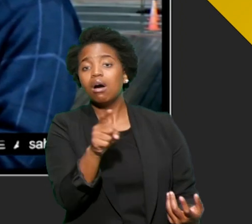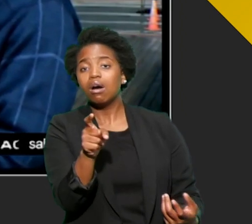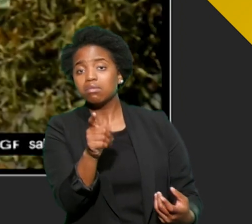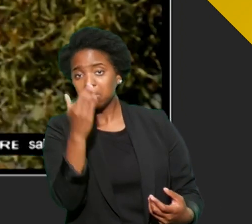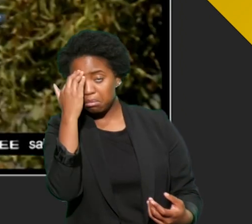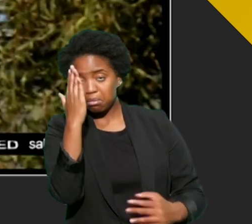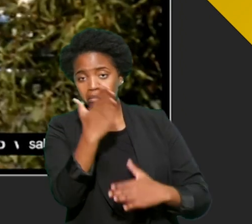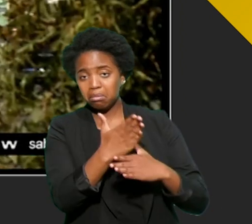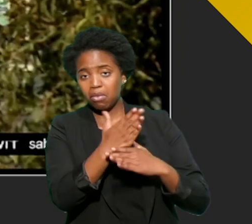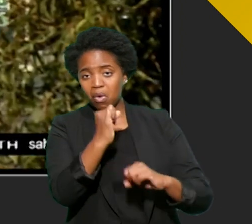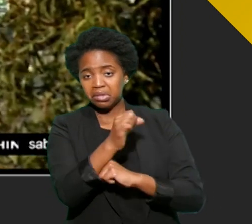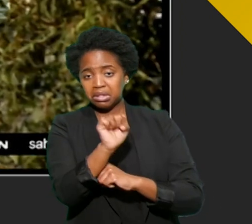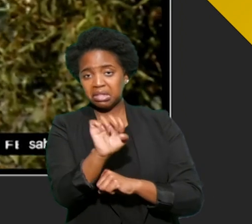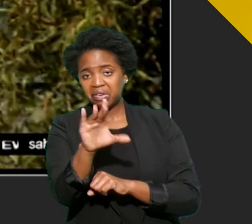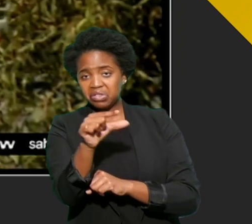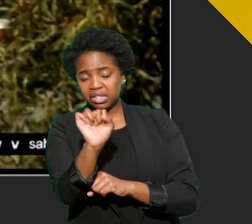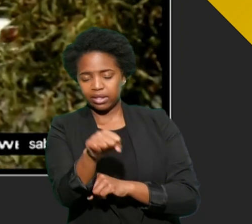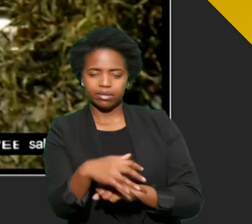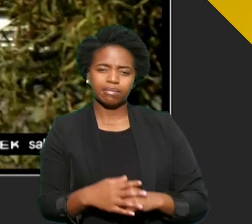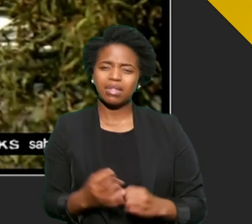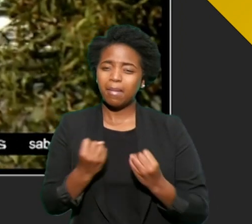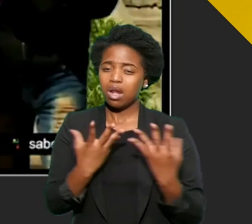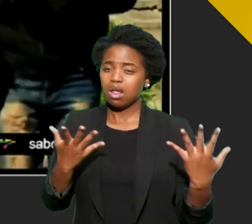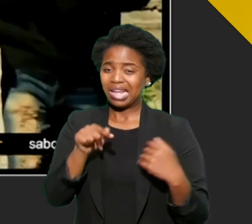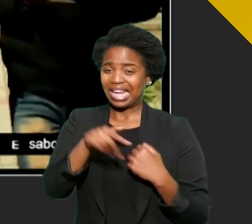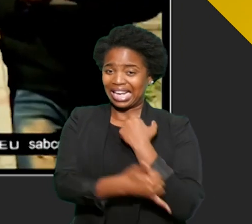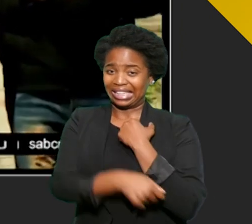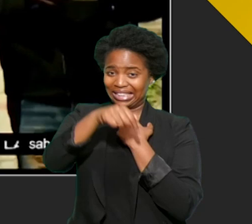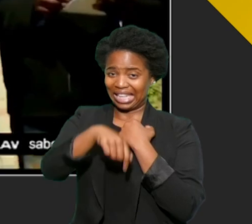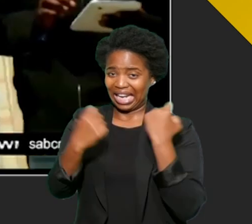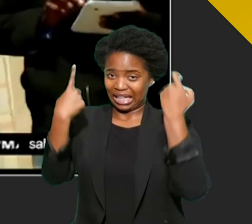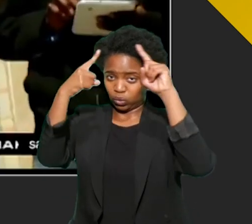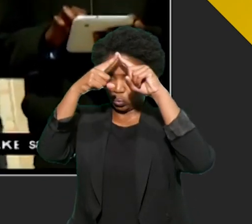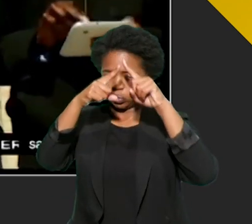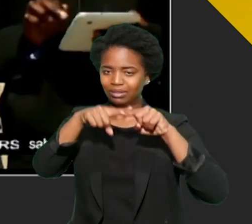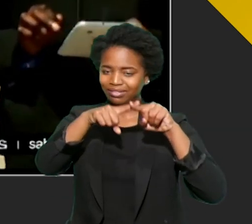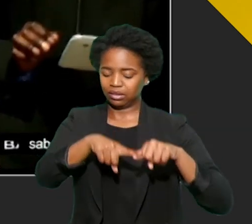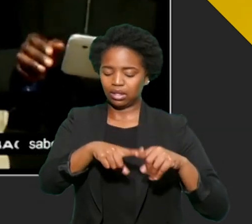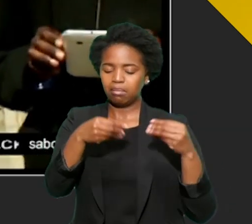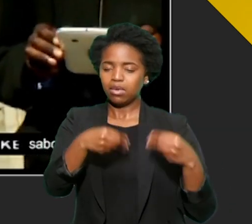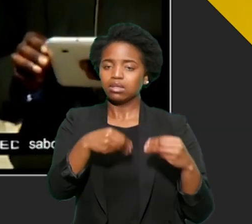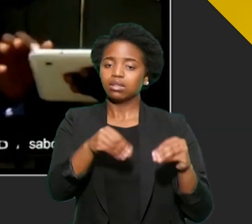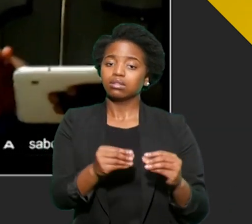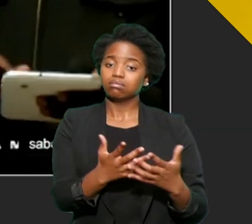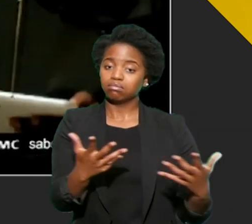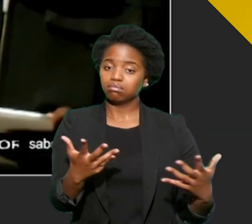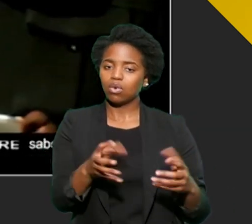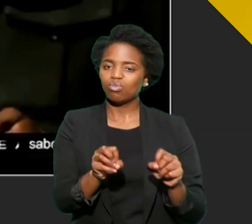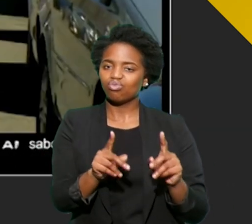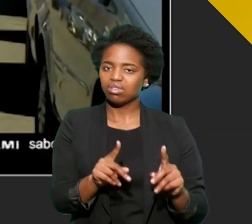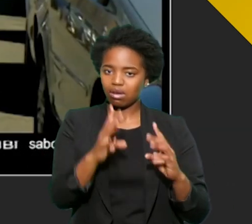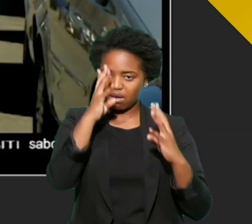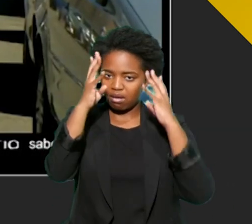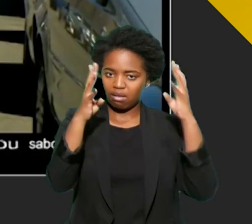now in offices. But to many Basotho who rely on the internet for business, this is an opportunity to be innovative and broaden